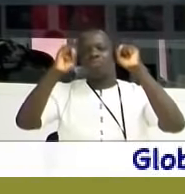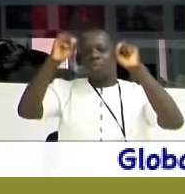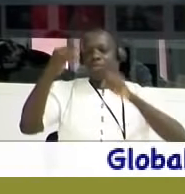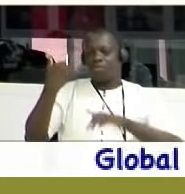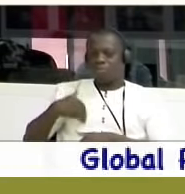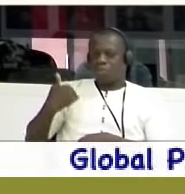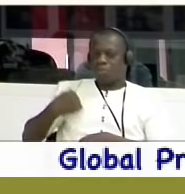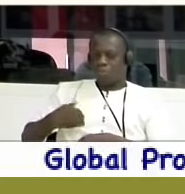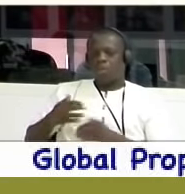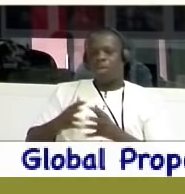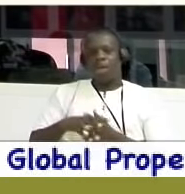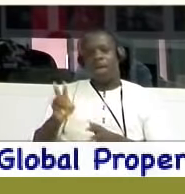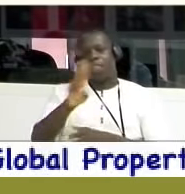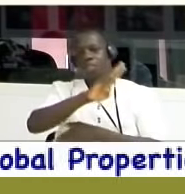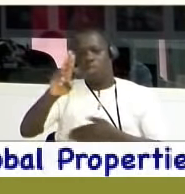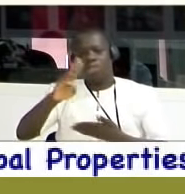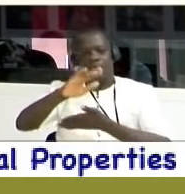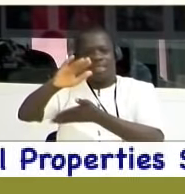demonstration.